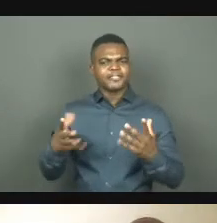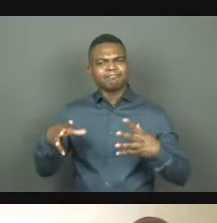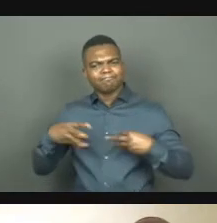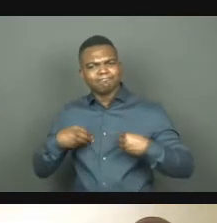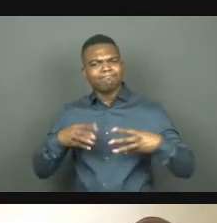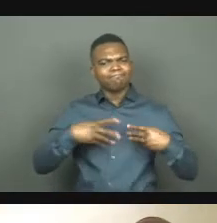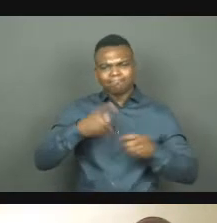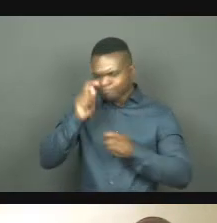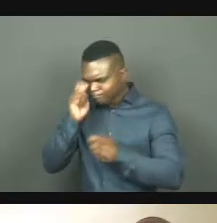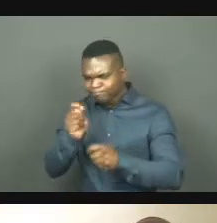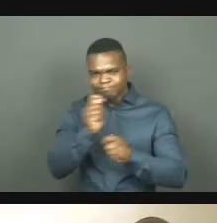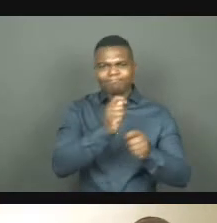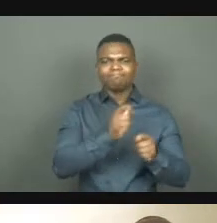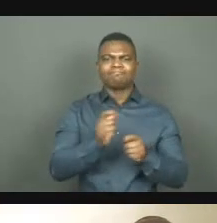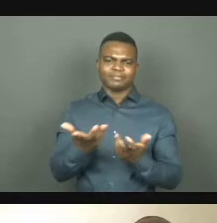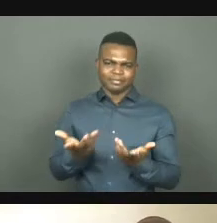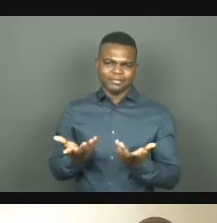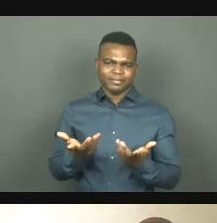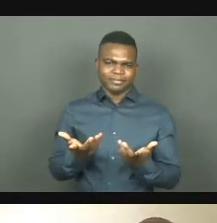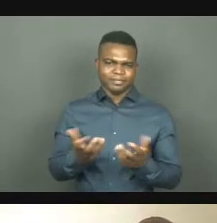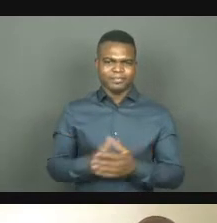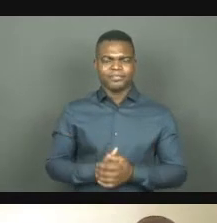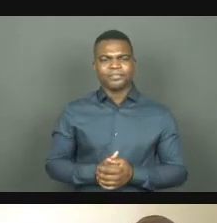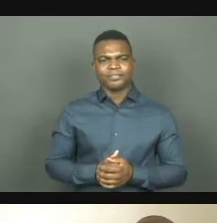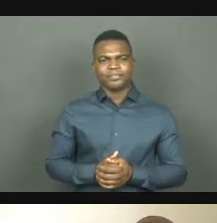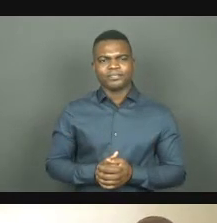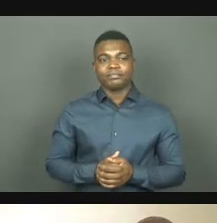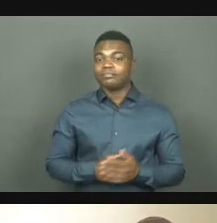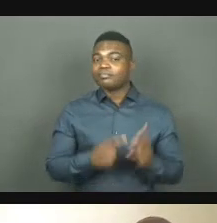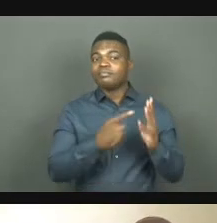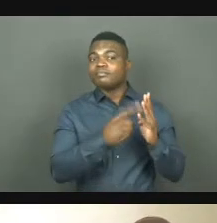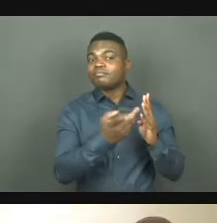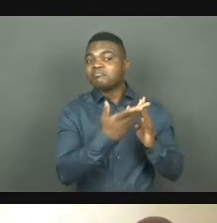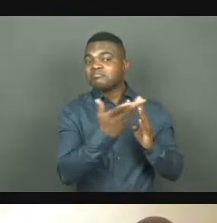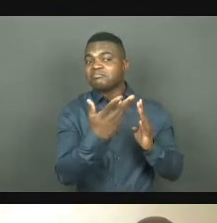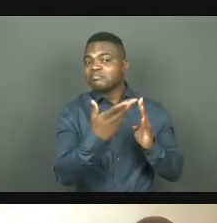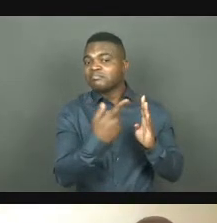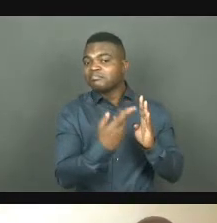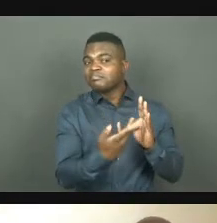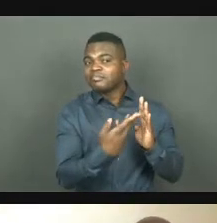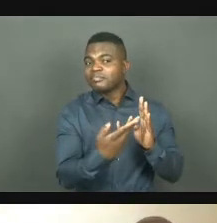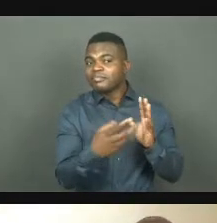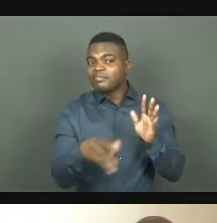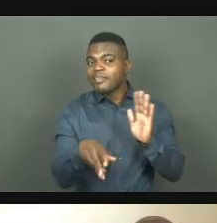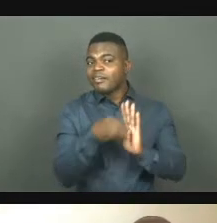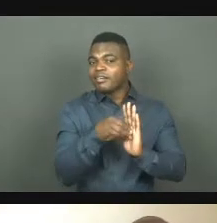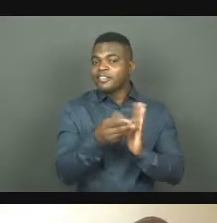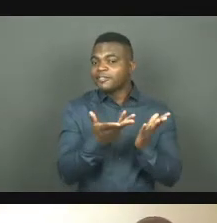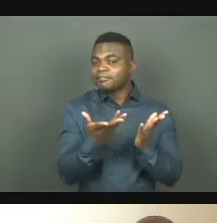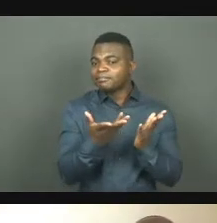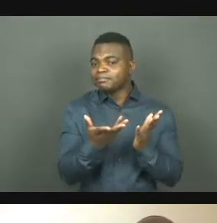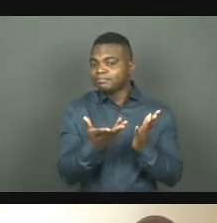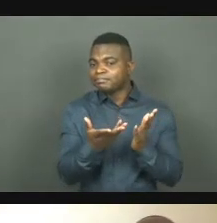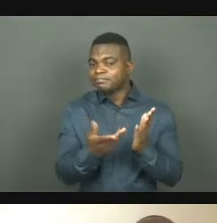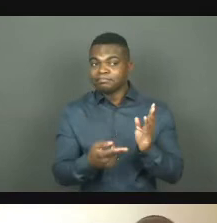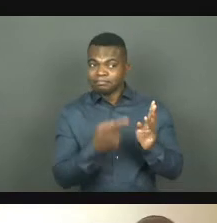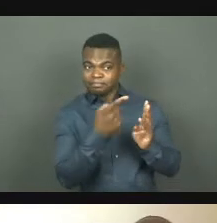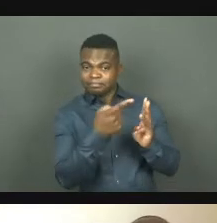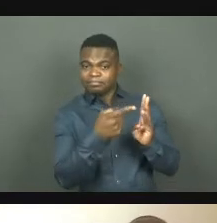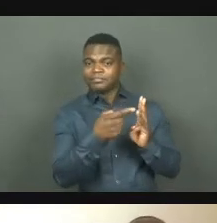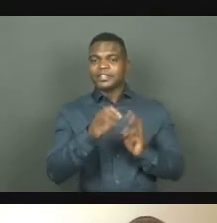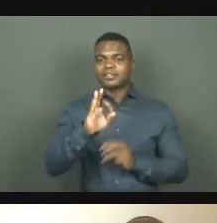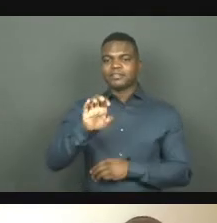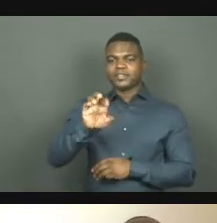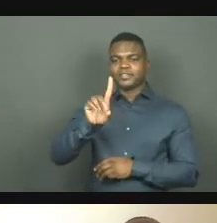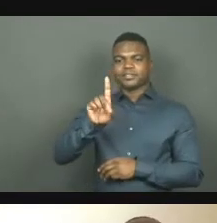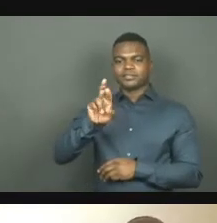own individual kind of mindset that this is possible. I am part of contribution to that, but there isn't a box for me to tick. I